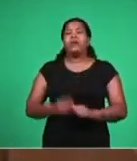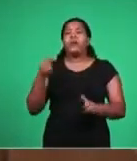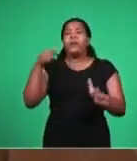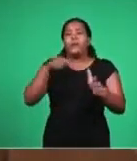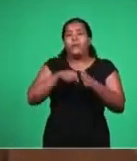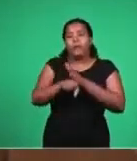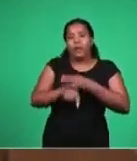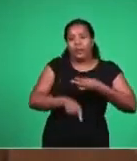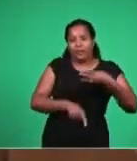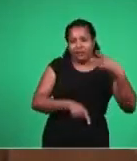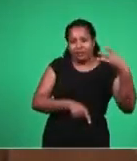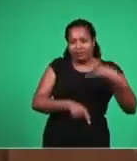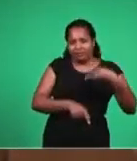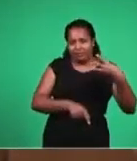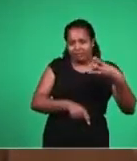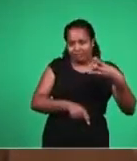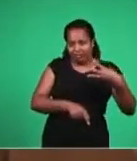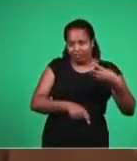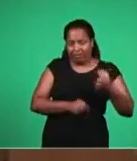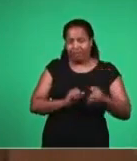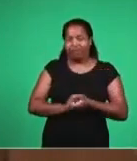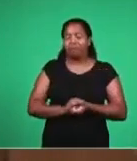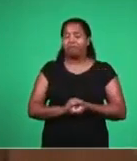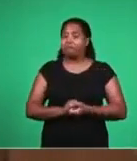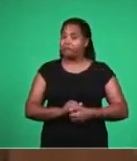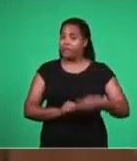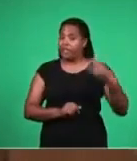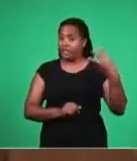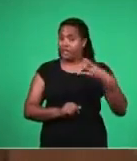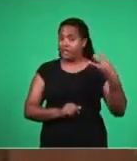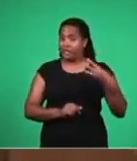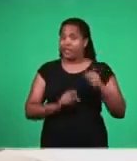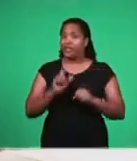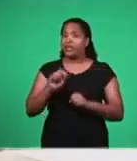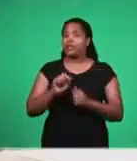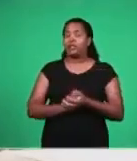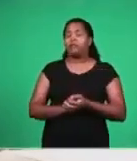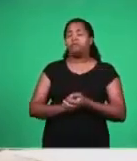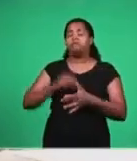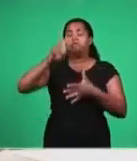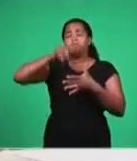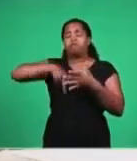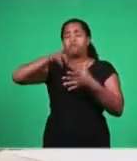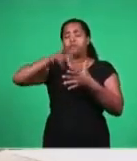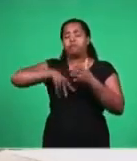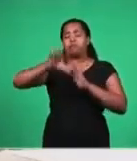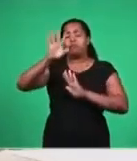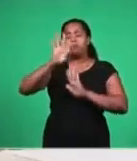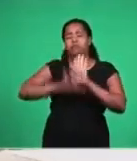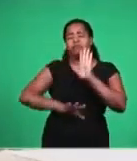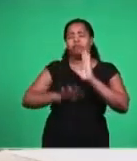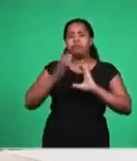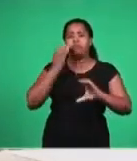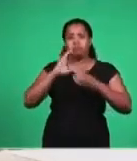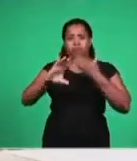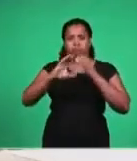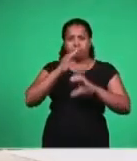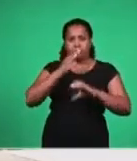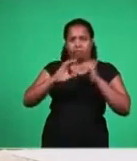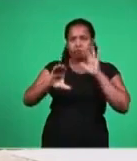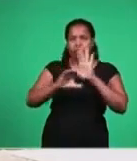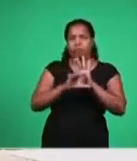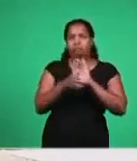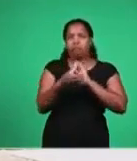Let's go now to our third question. And the third question is, reading the text of Song of Solomon, chapter 6,